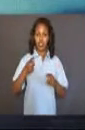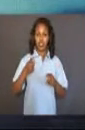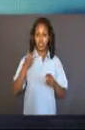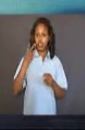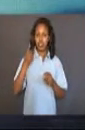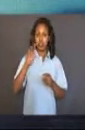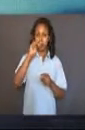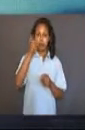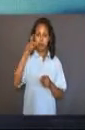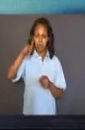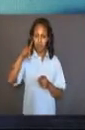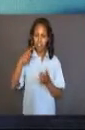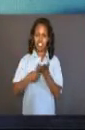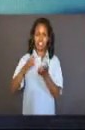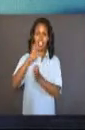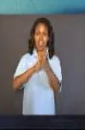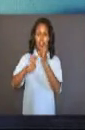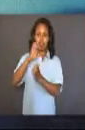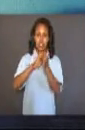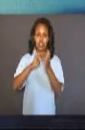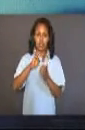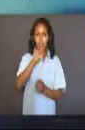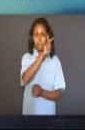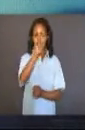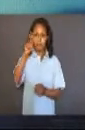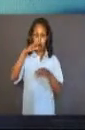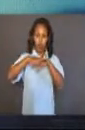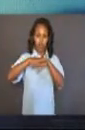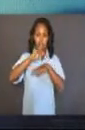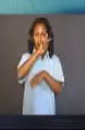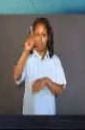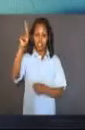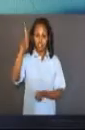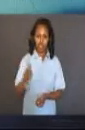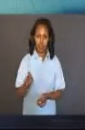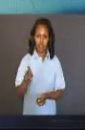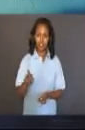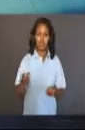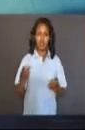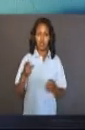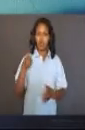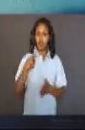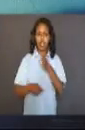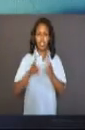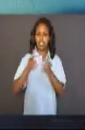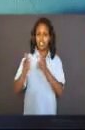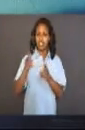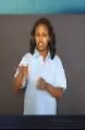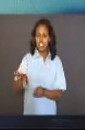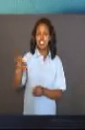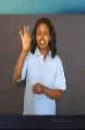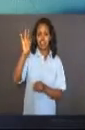mapped these elements on the periodic table, what did you